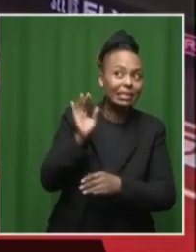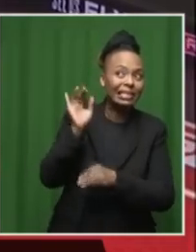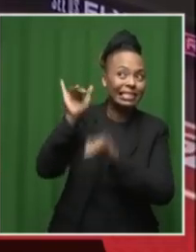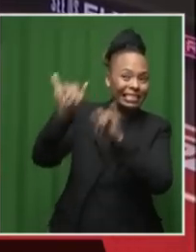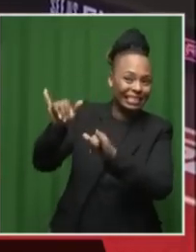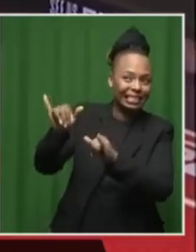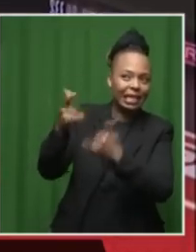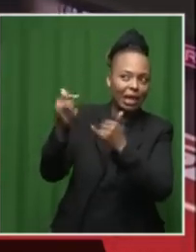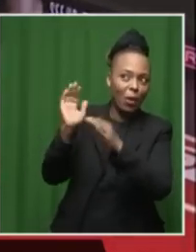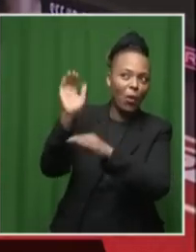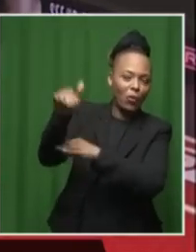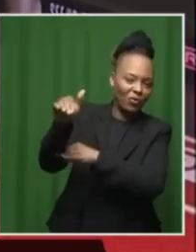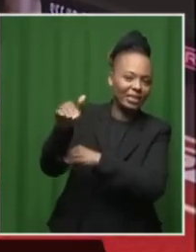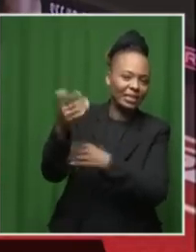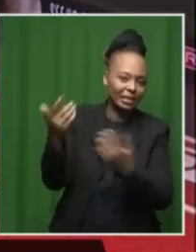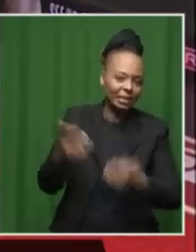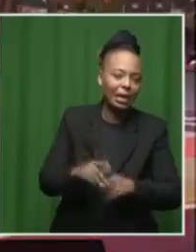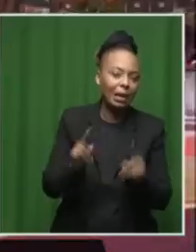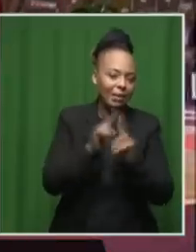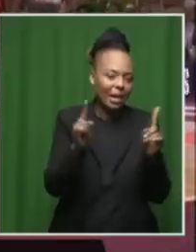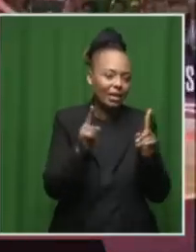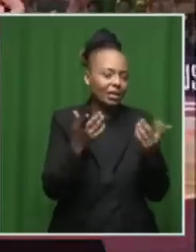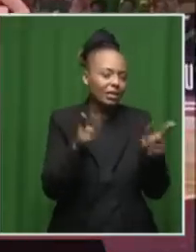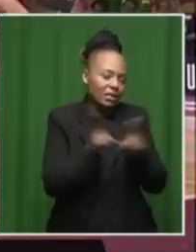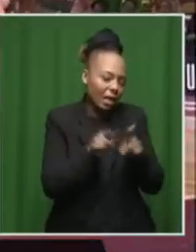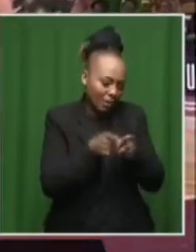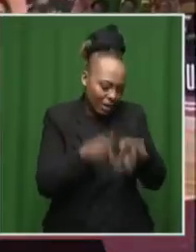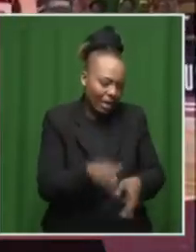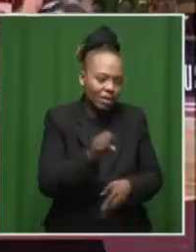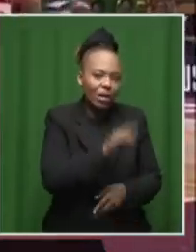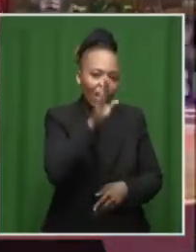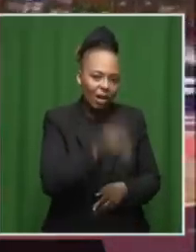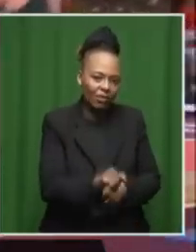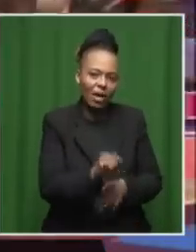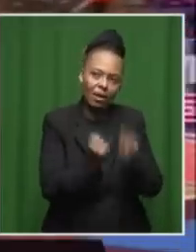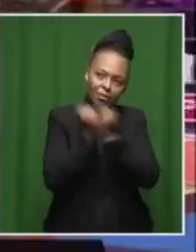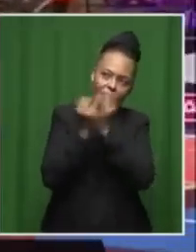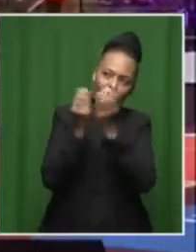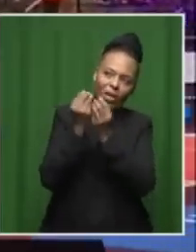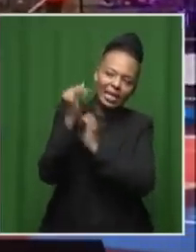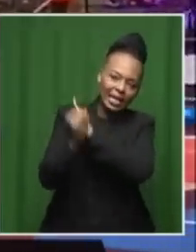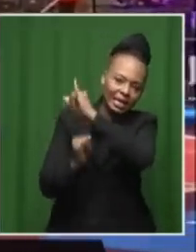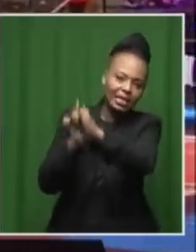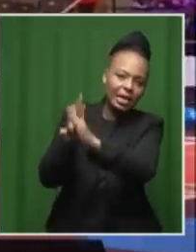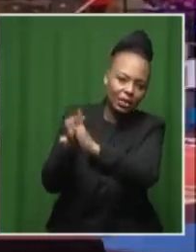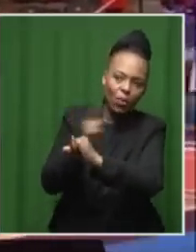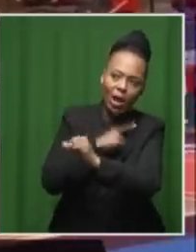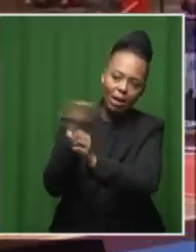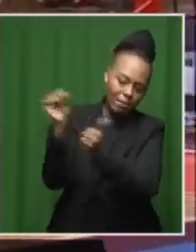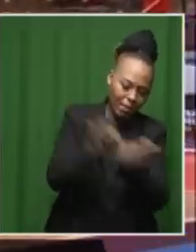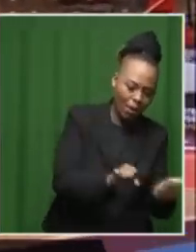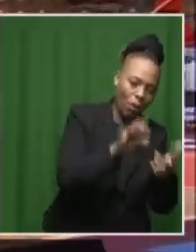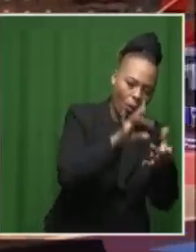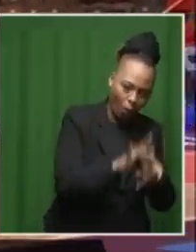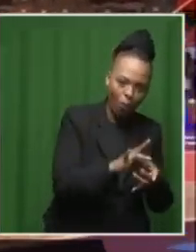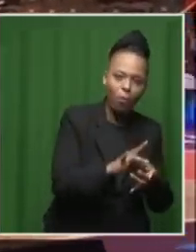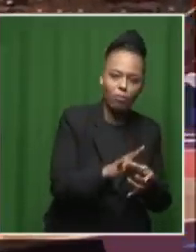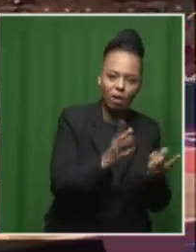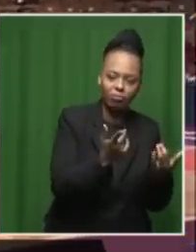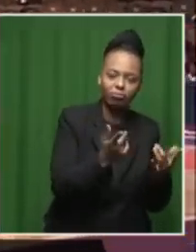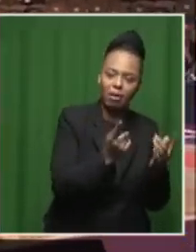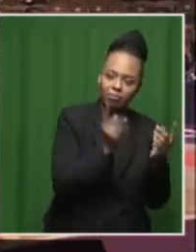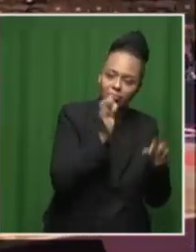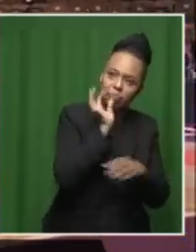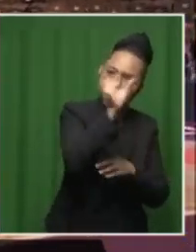just love for South African netball to get to the point that it does compete with the international leagues so that I can come back home and play a lot more netball